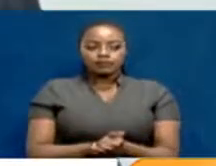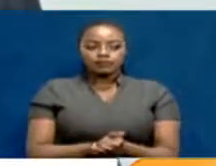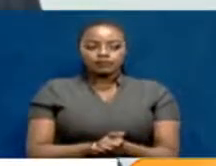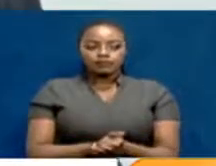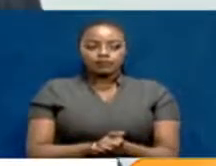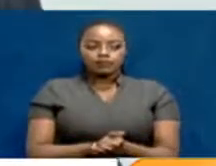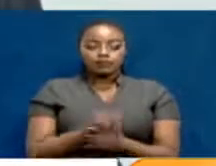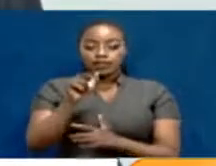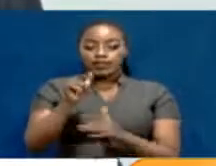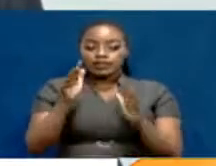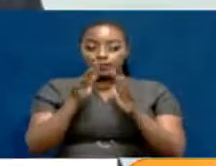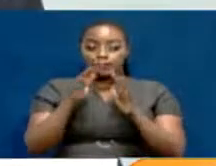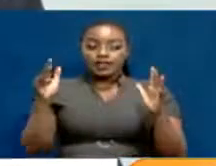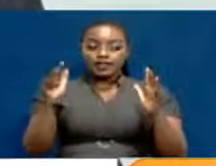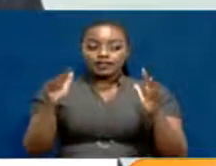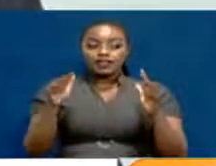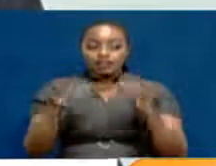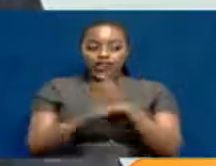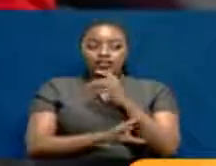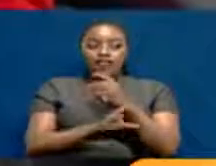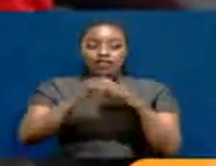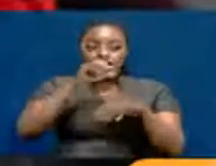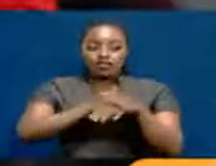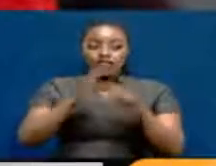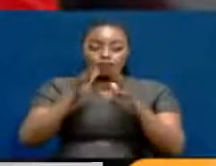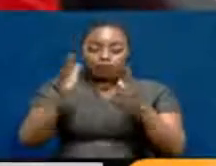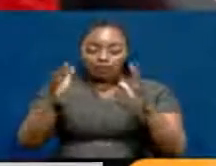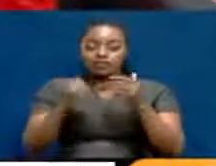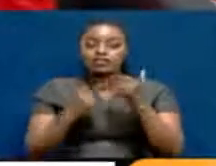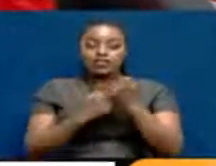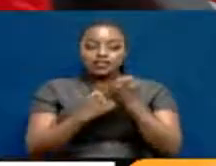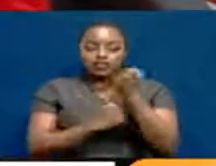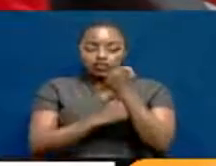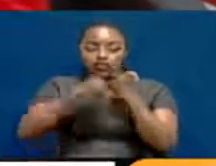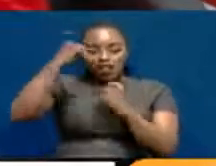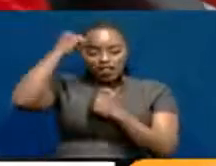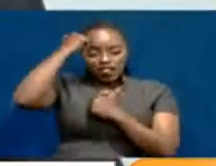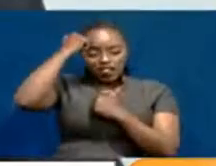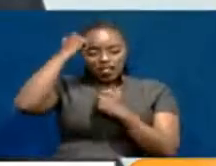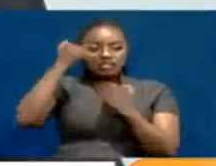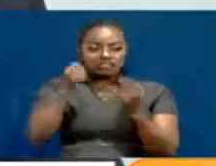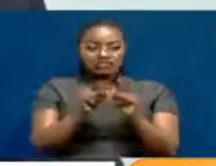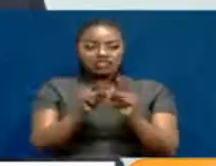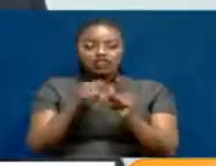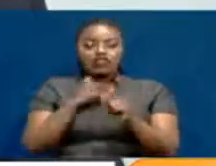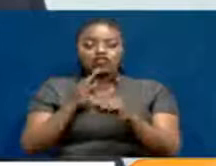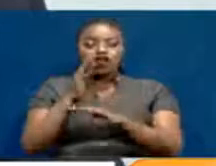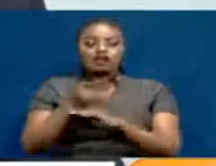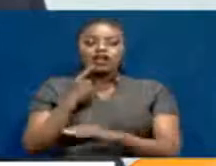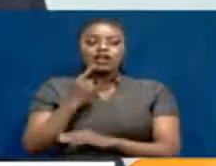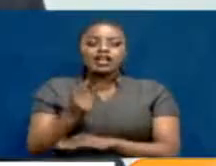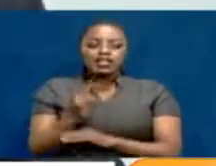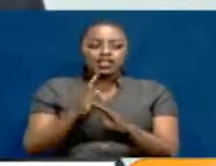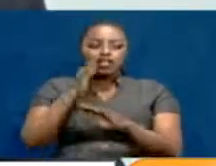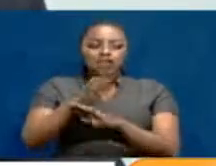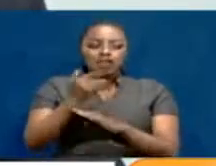It's the biggest country that has received the biggest scholarship in terms of over 100 plus. The others